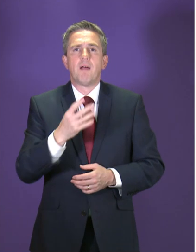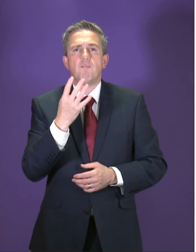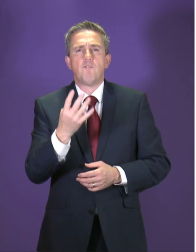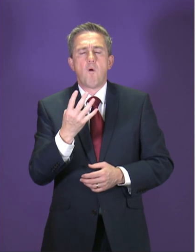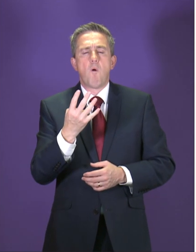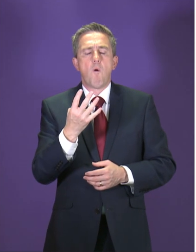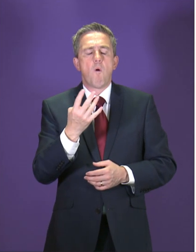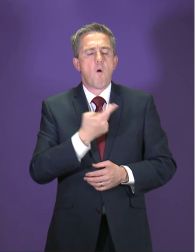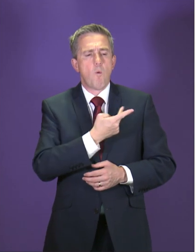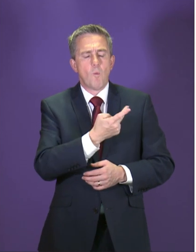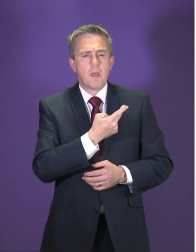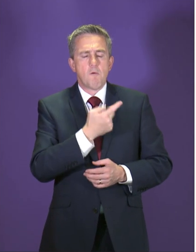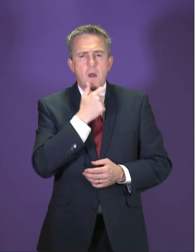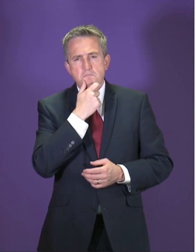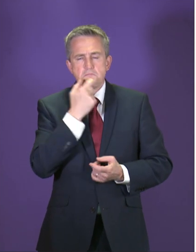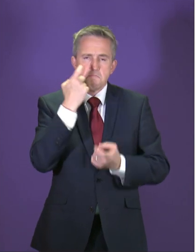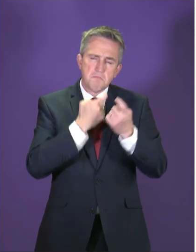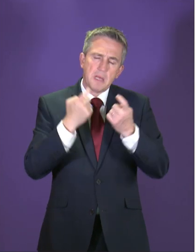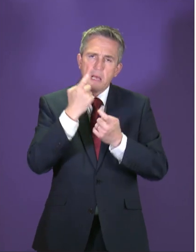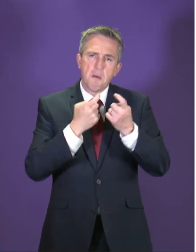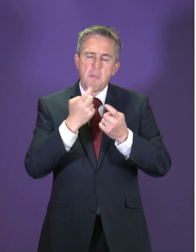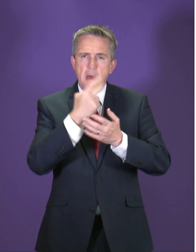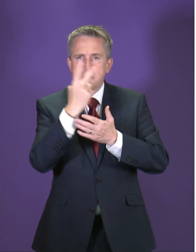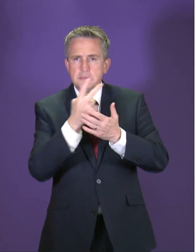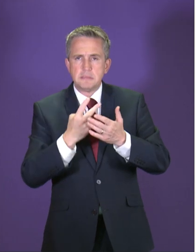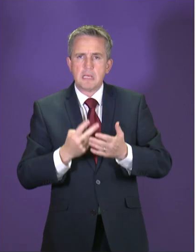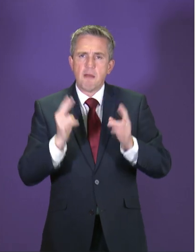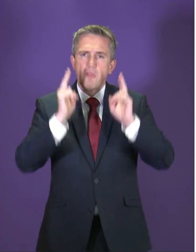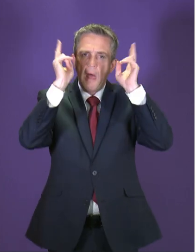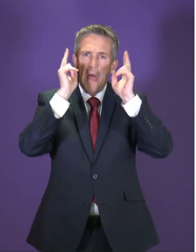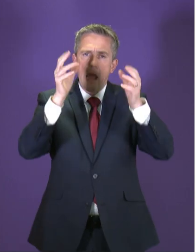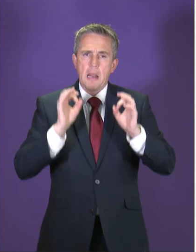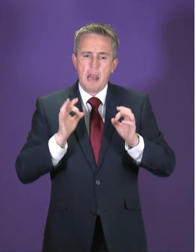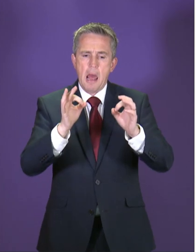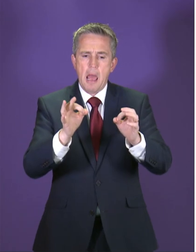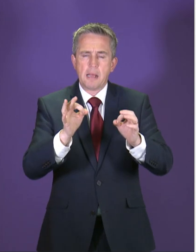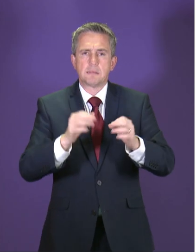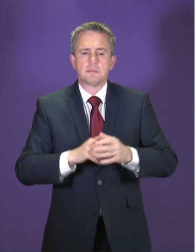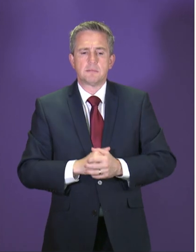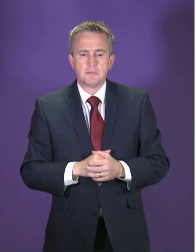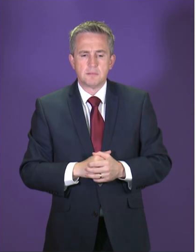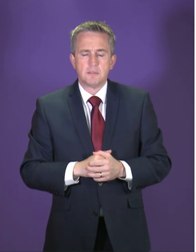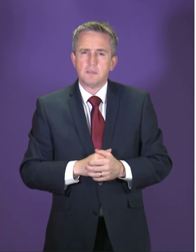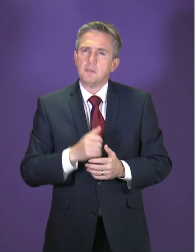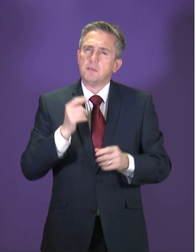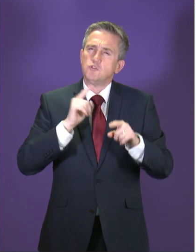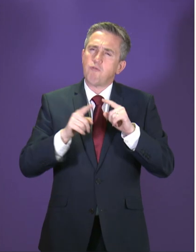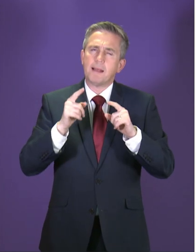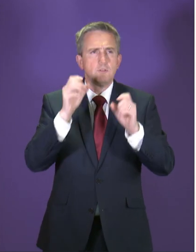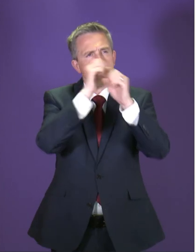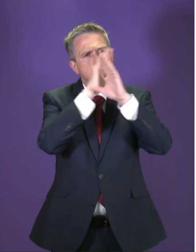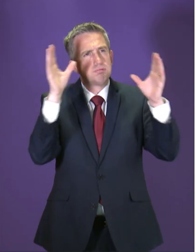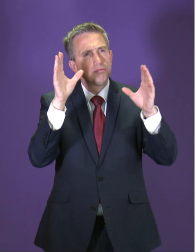2004, following an international competition. And it was the most unlikely project to imagine a park in the